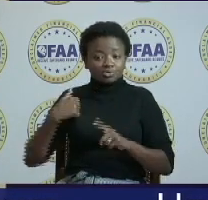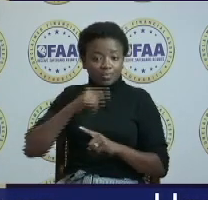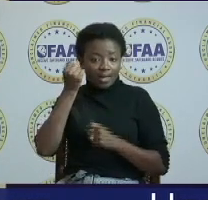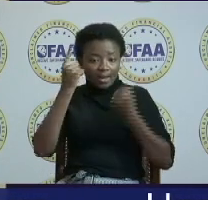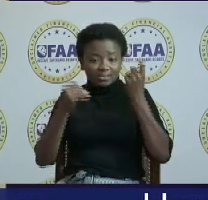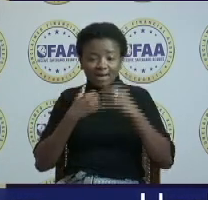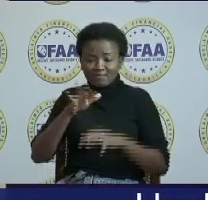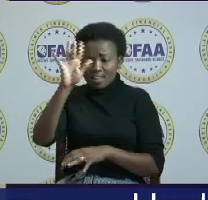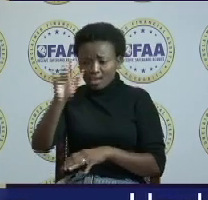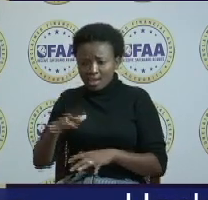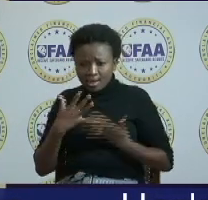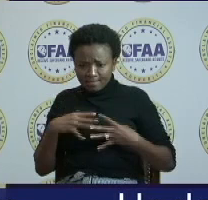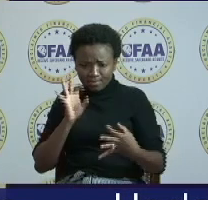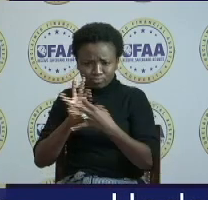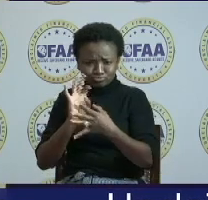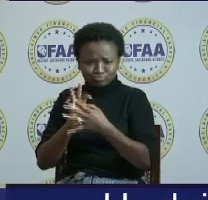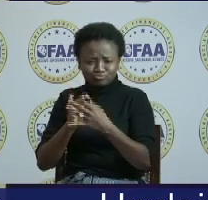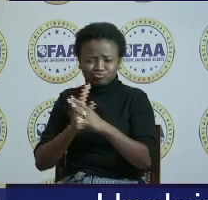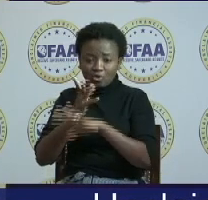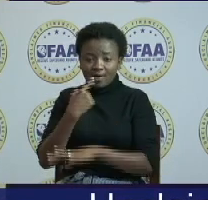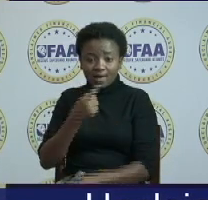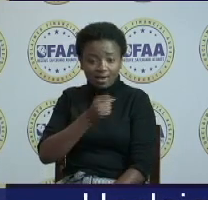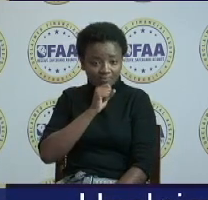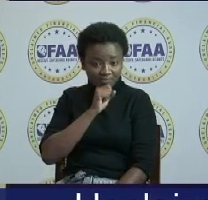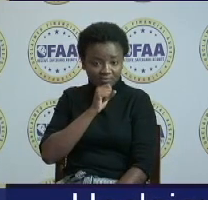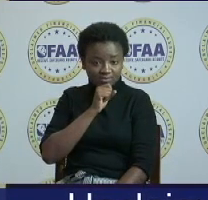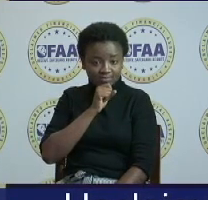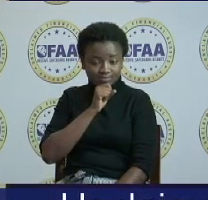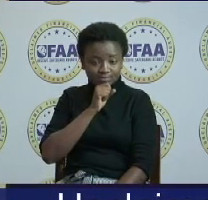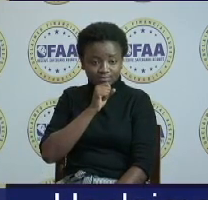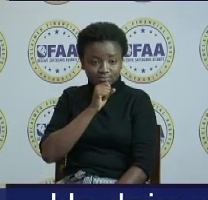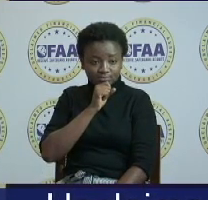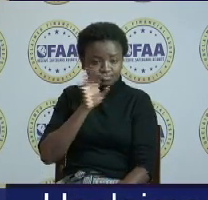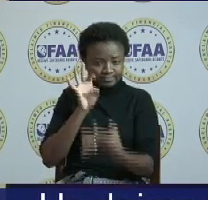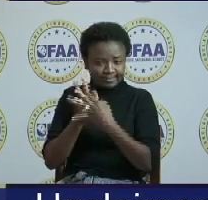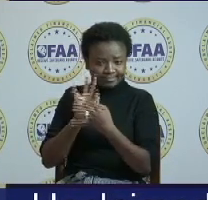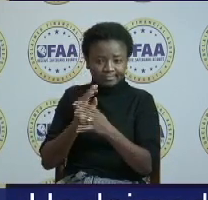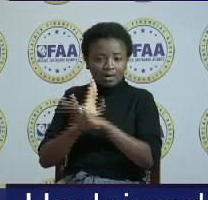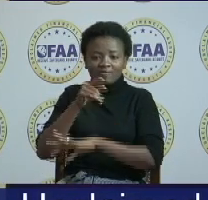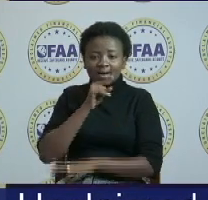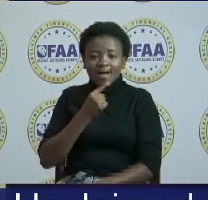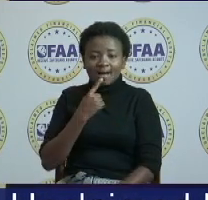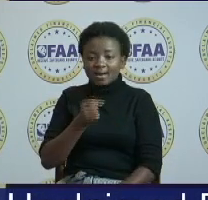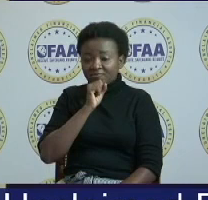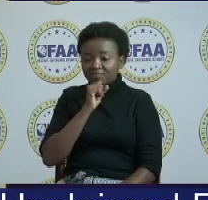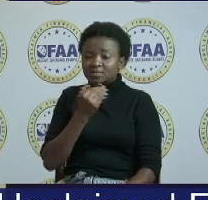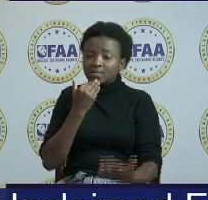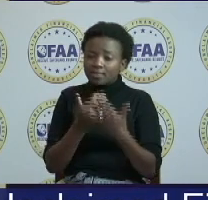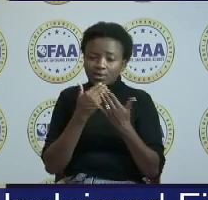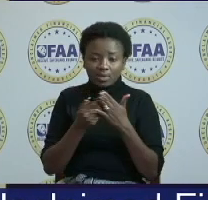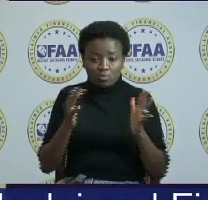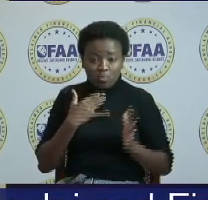than 150 participants or attendees in this forum, and we'd like to encourage you to